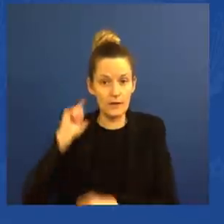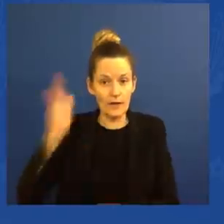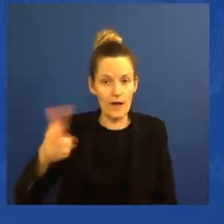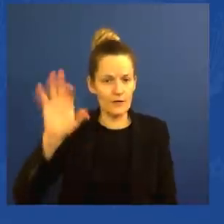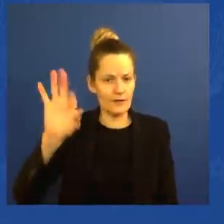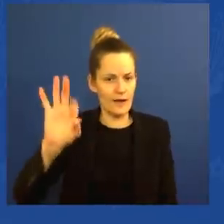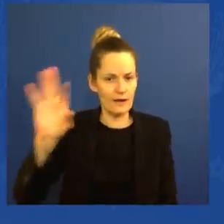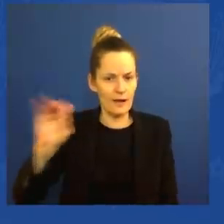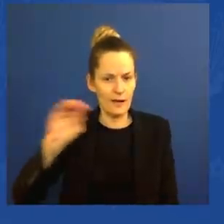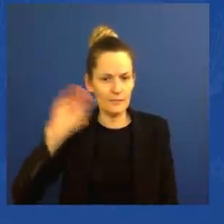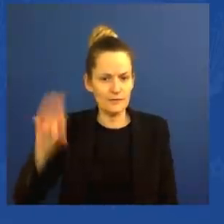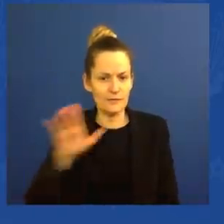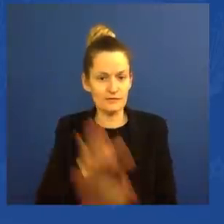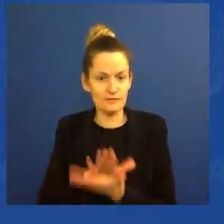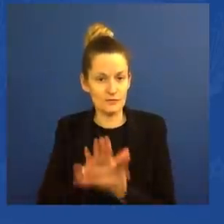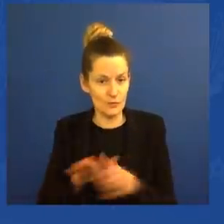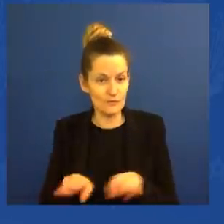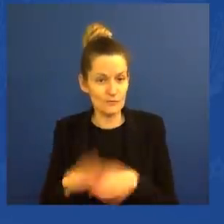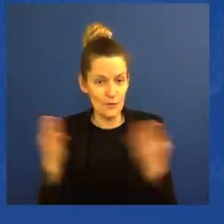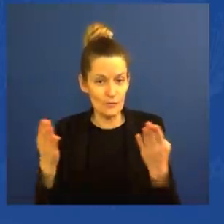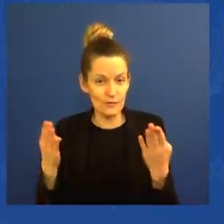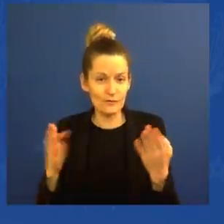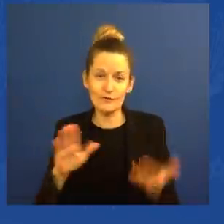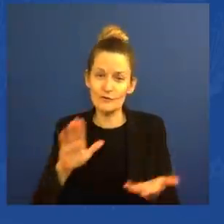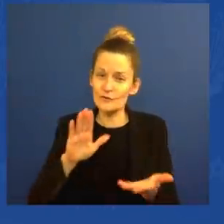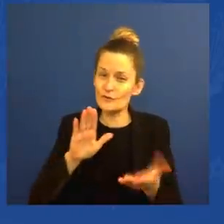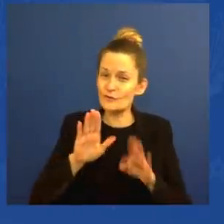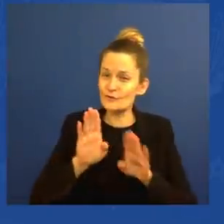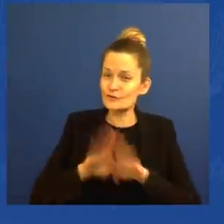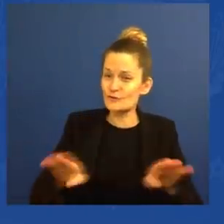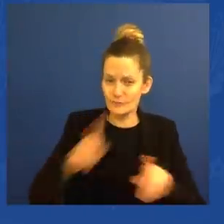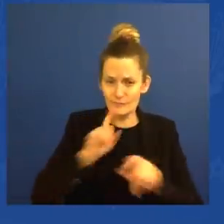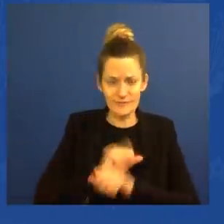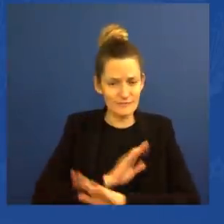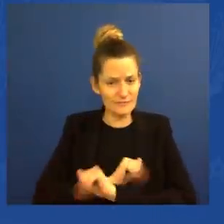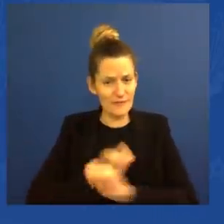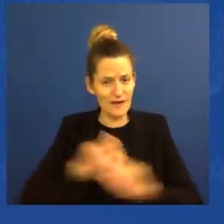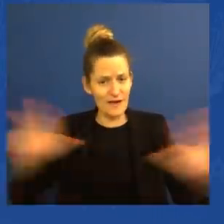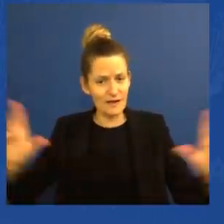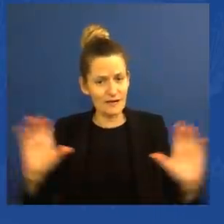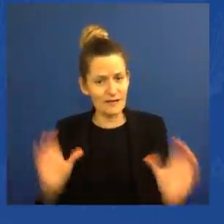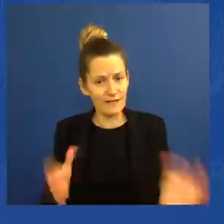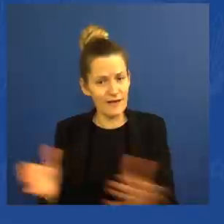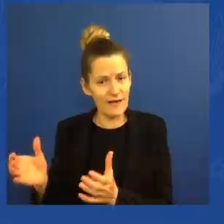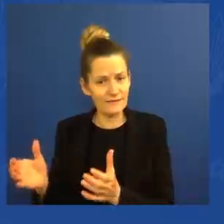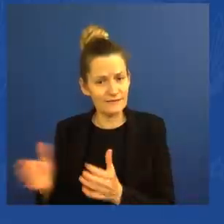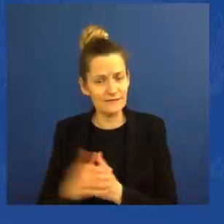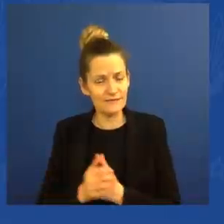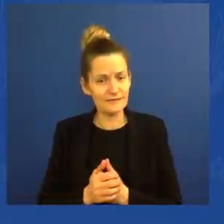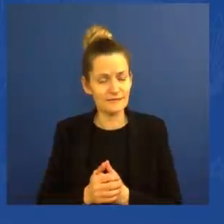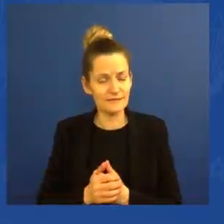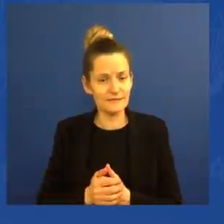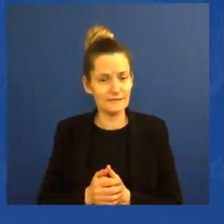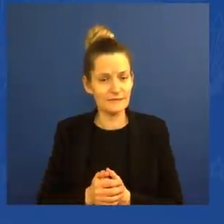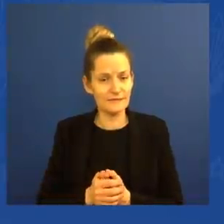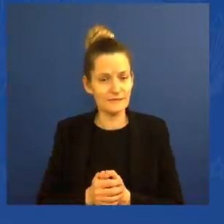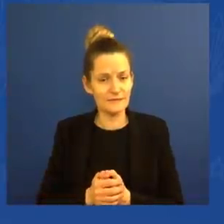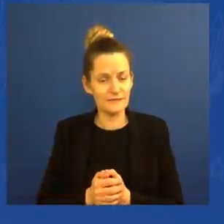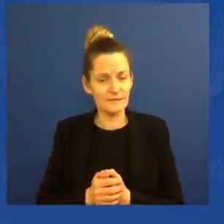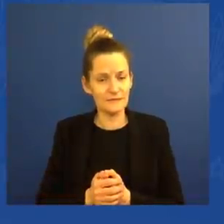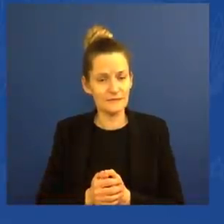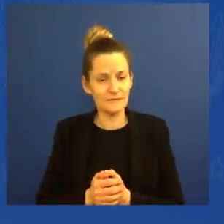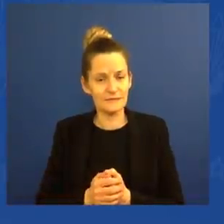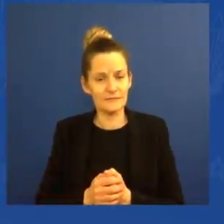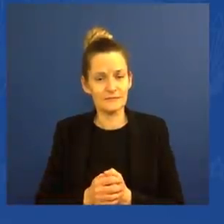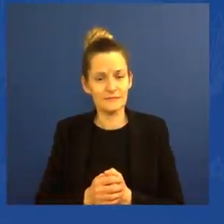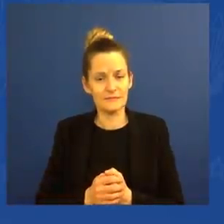folks, we just had the strongest year of hiring teachers and educators on record. But there's more to the story